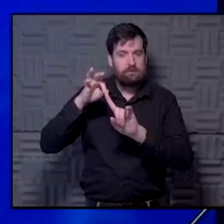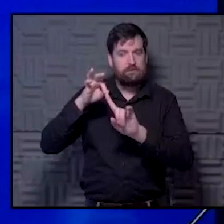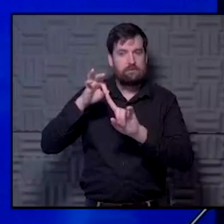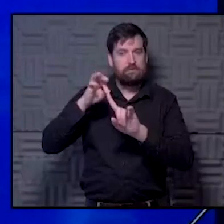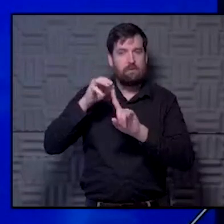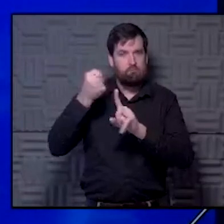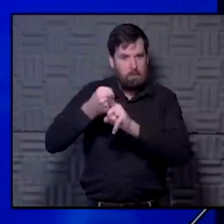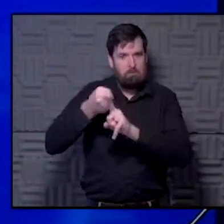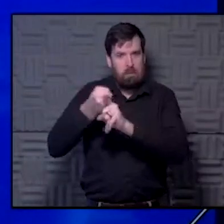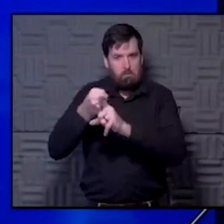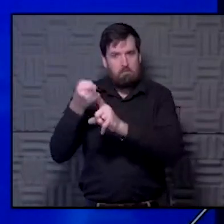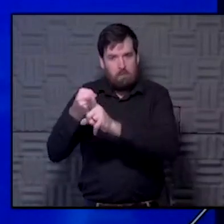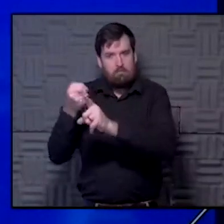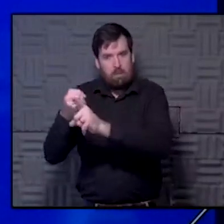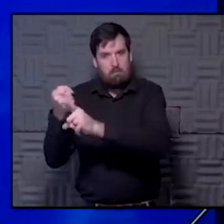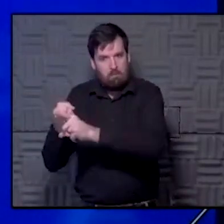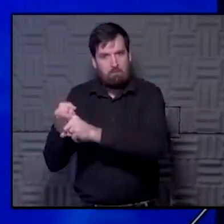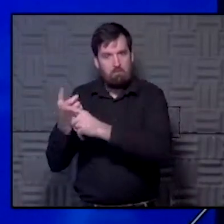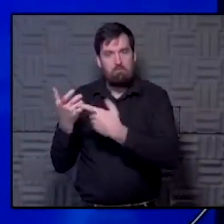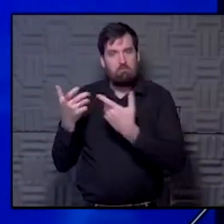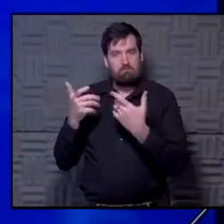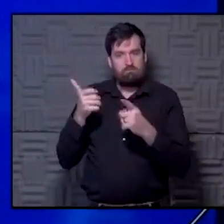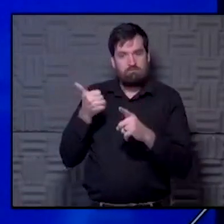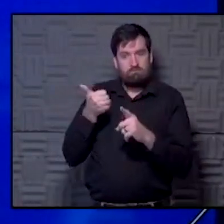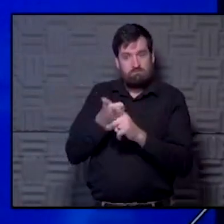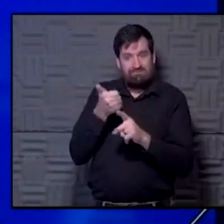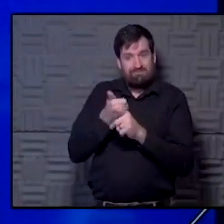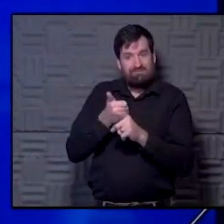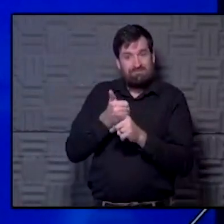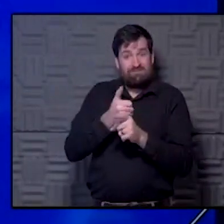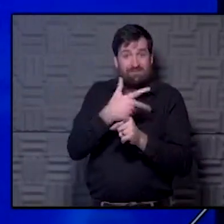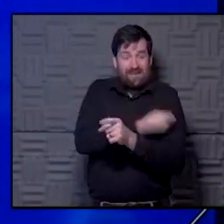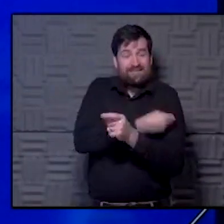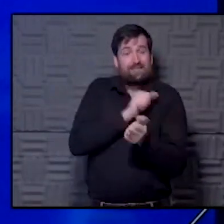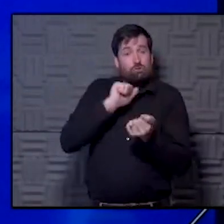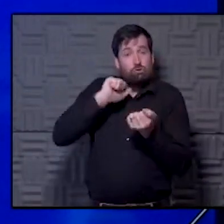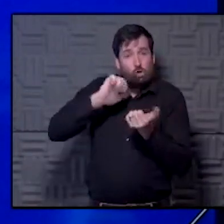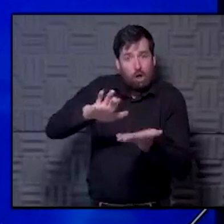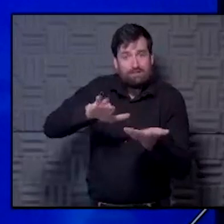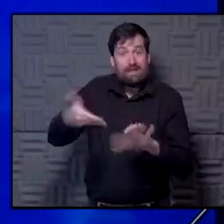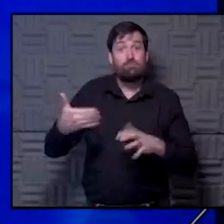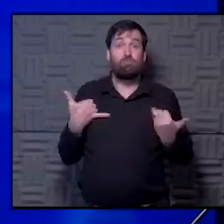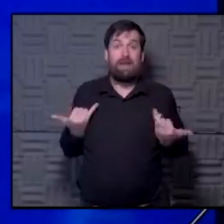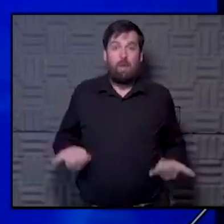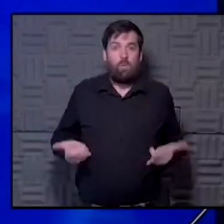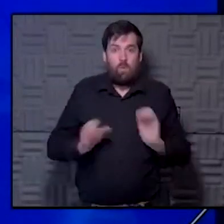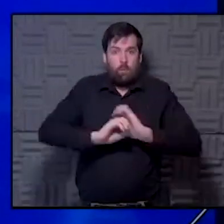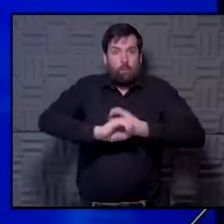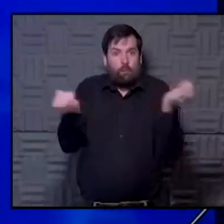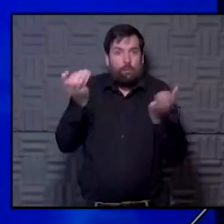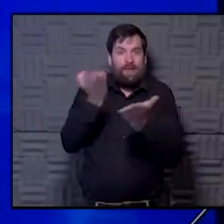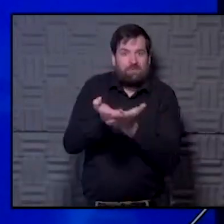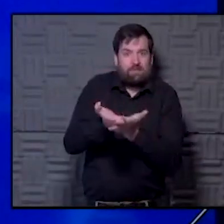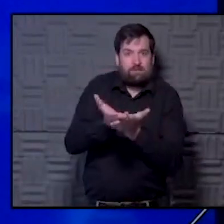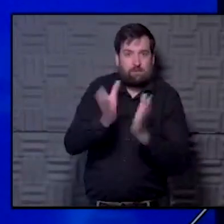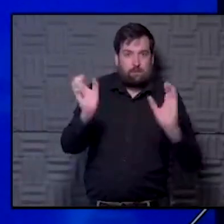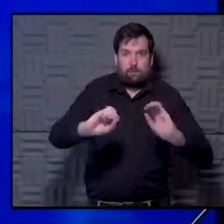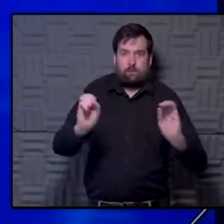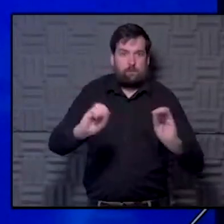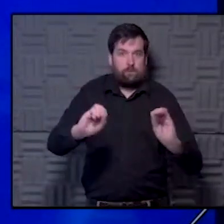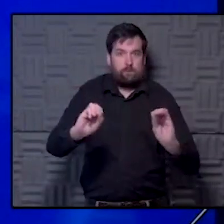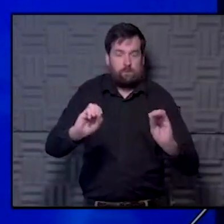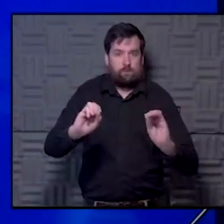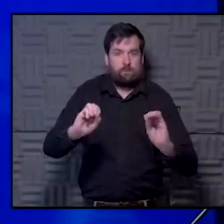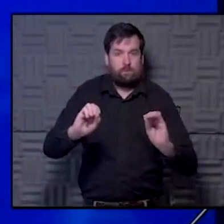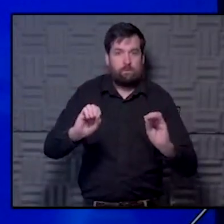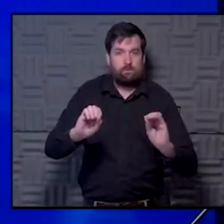where we can show very clearly that outcome is caused by the vaccine, and again, we have no evidence to this point of that, then we're